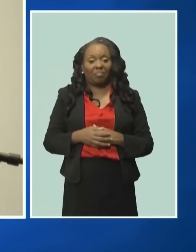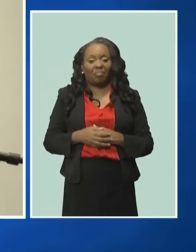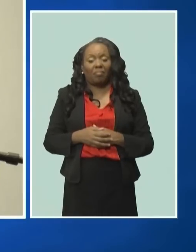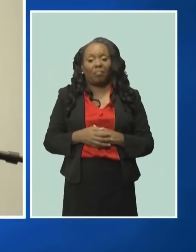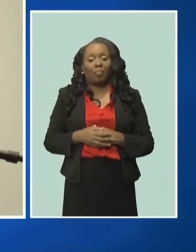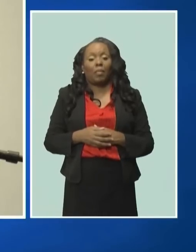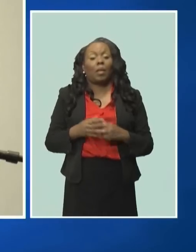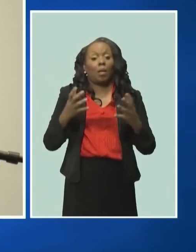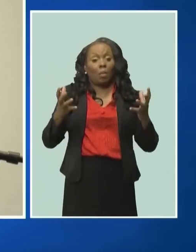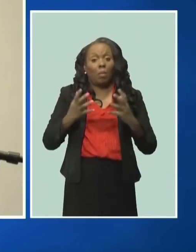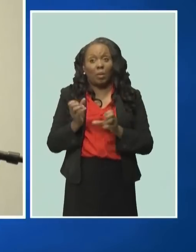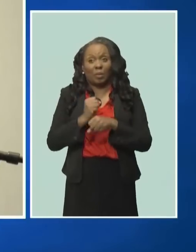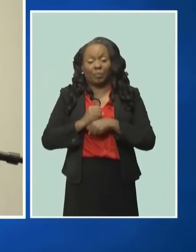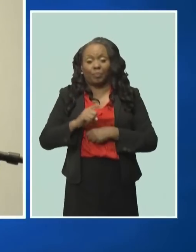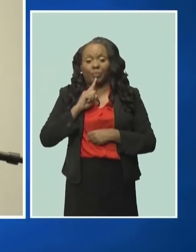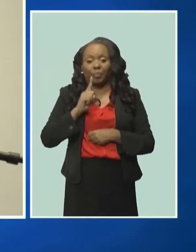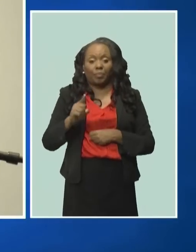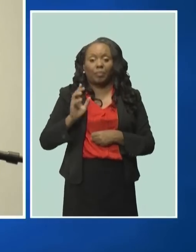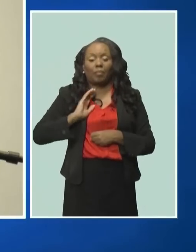our policies